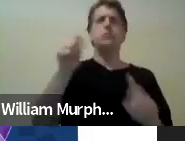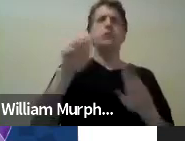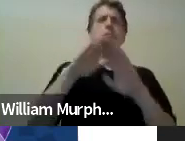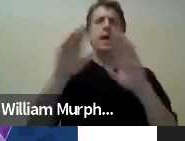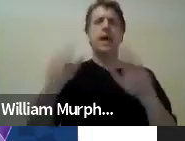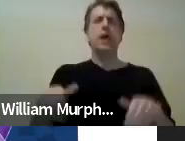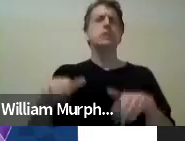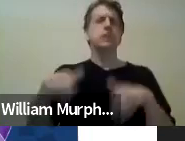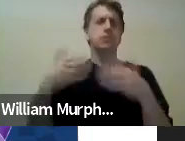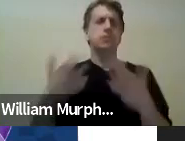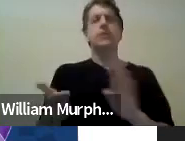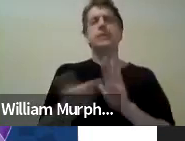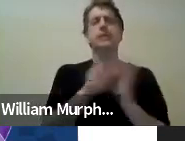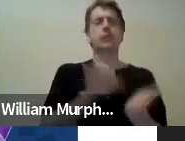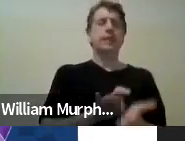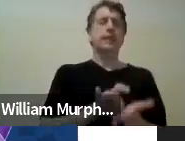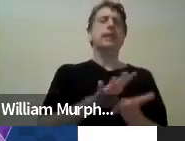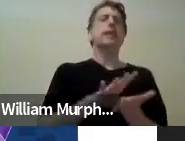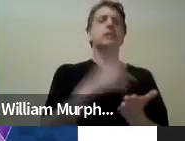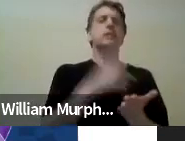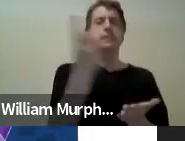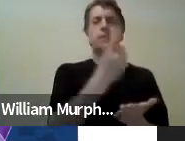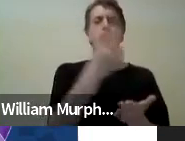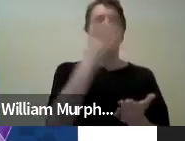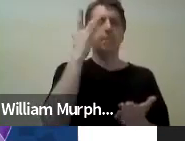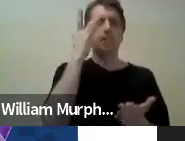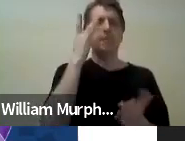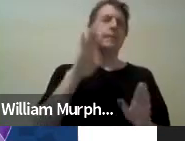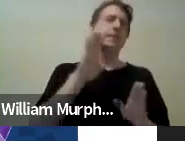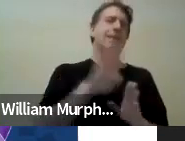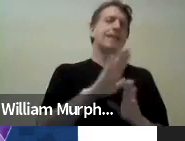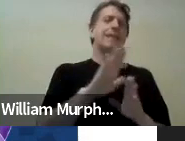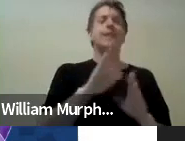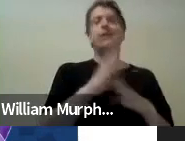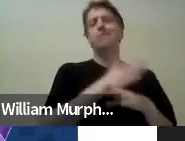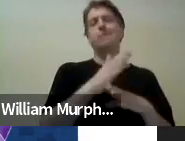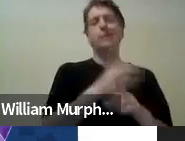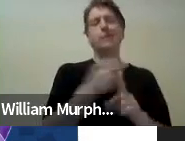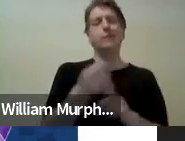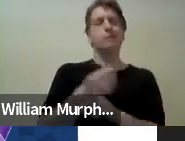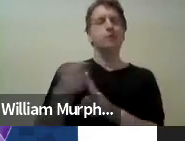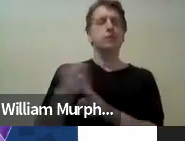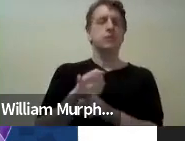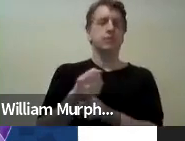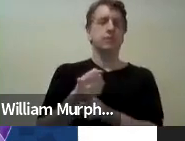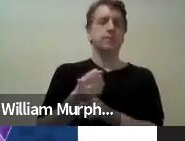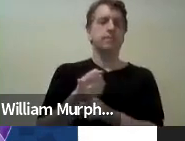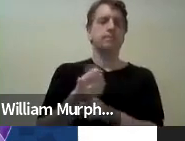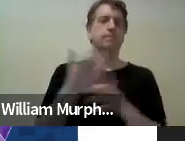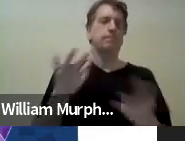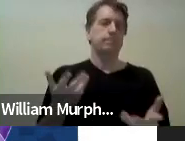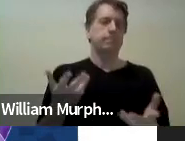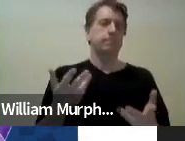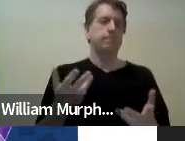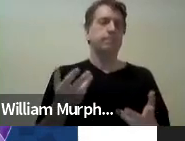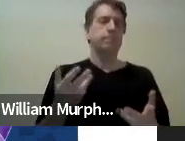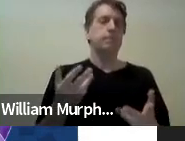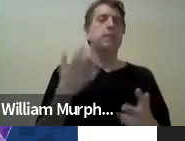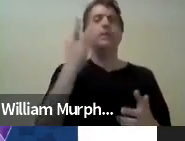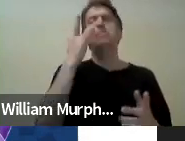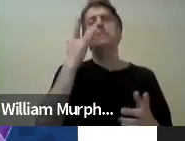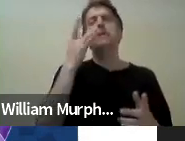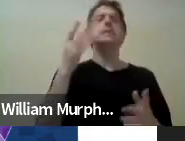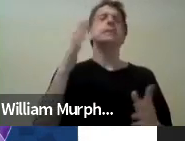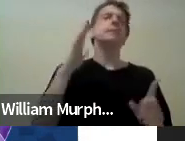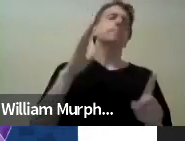it's illegal to kick someone out because an abusive spouse or partner is trying to access their home and where